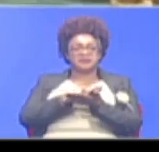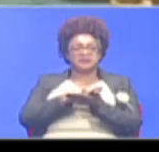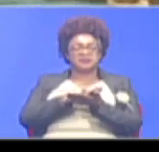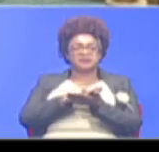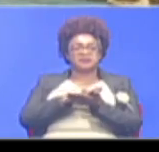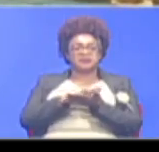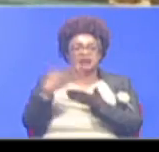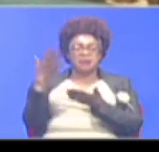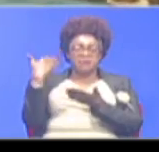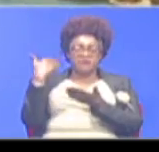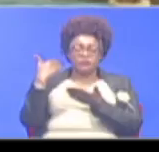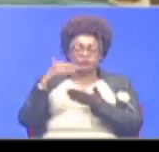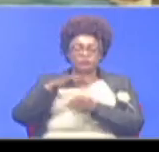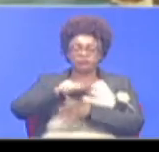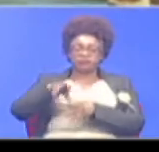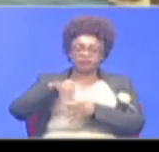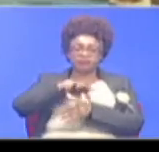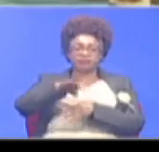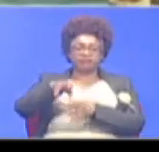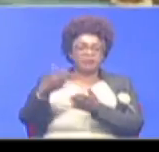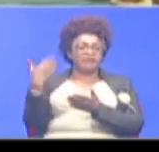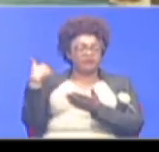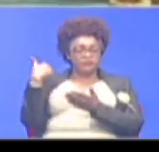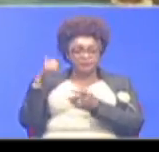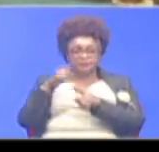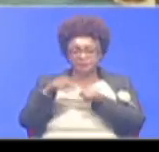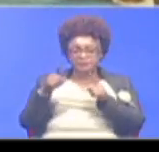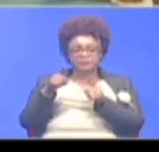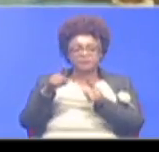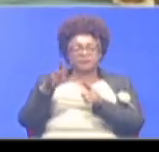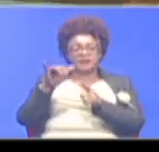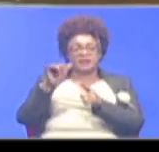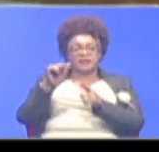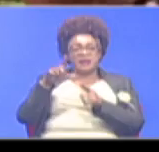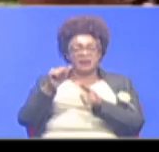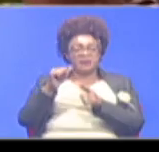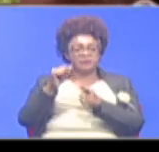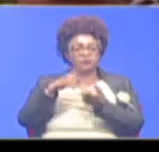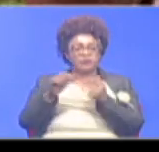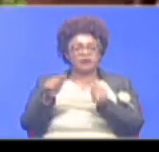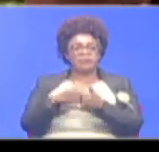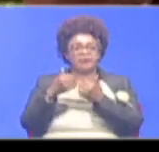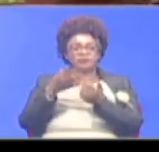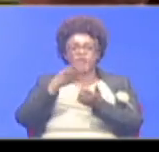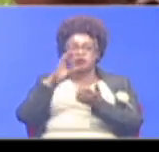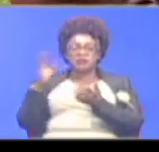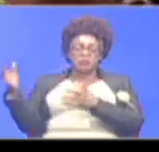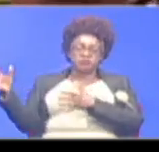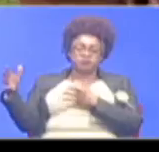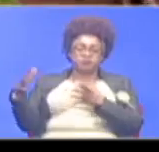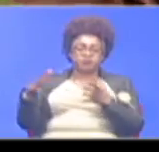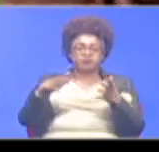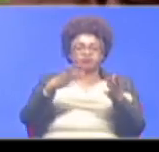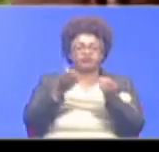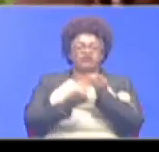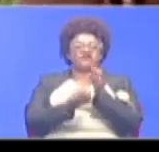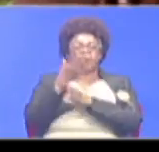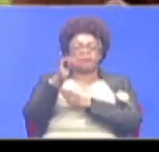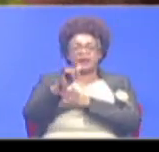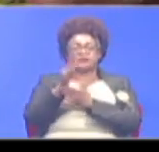a grazing field before. So due to backflow from River Yala, water came backward and formed some tributaries through the force of